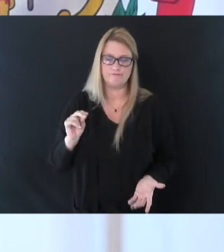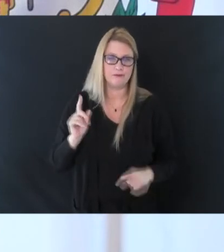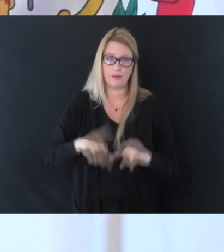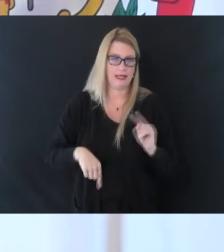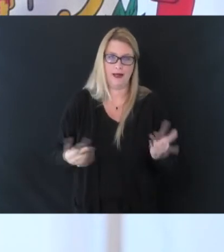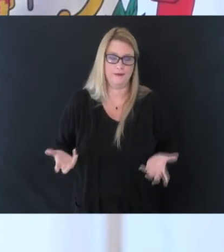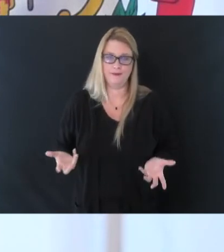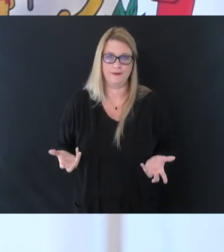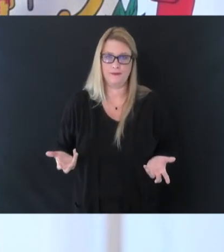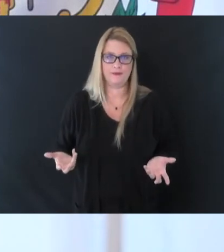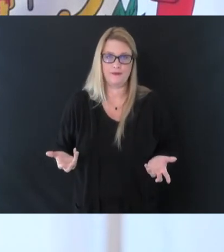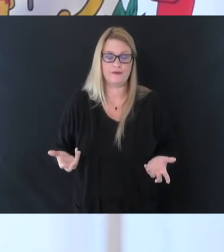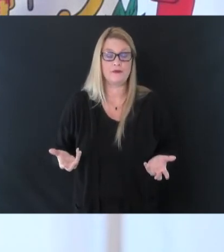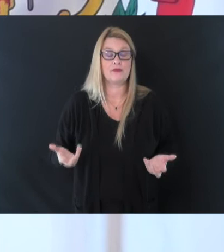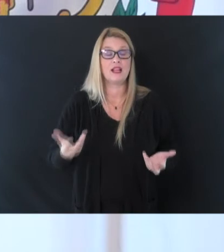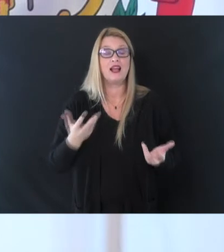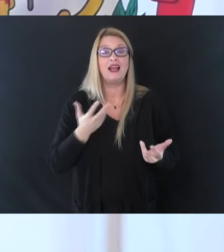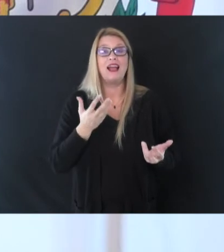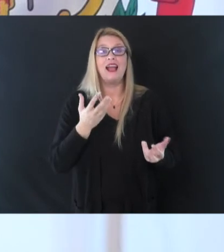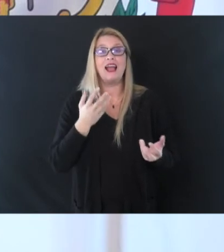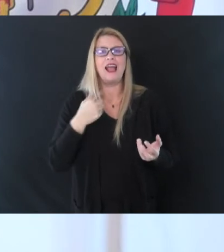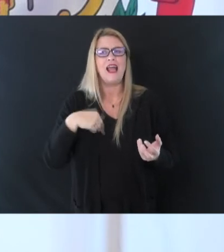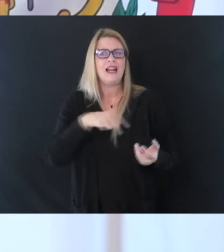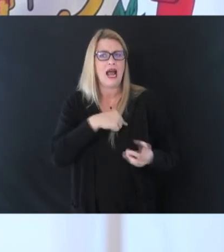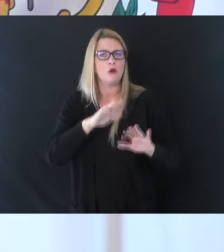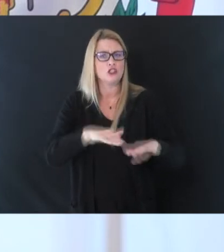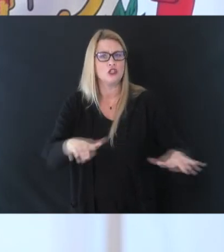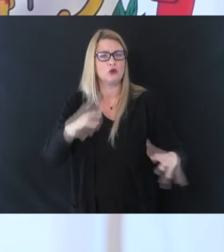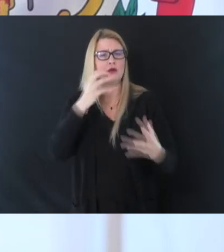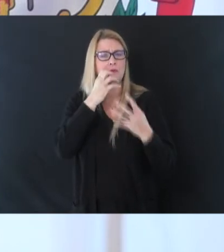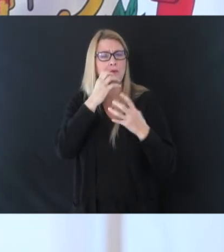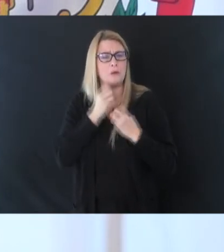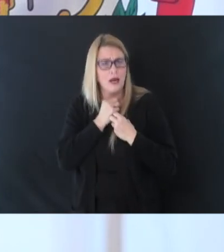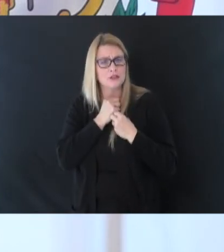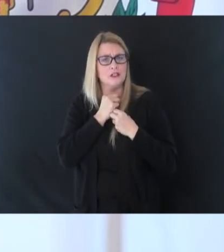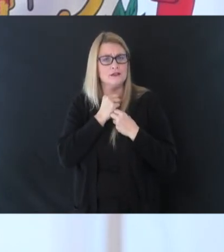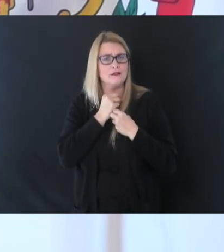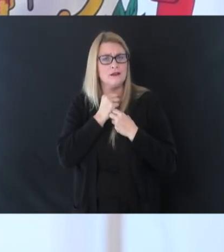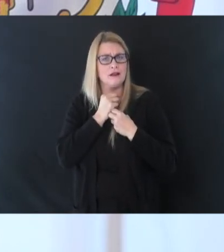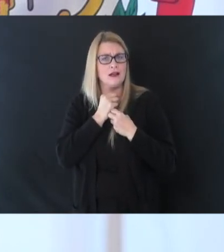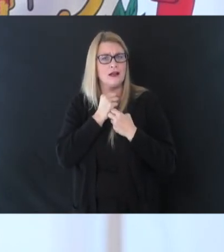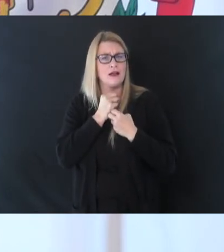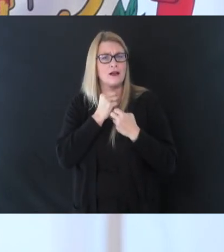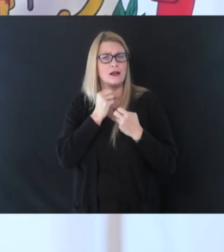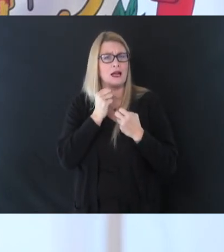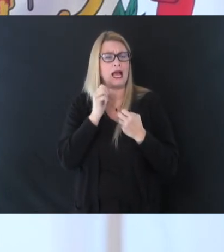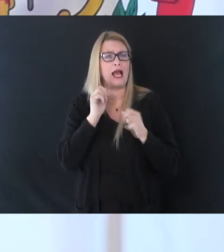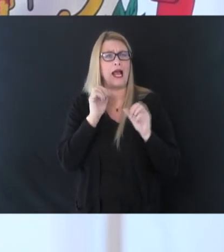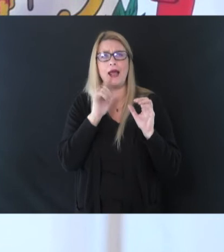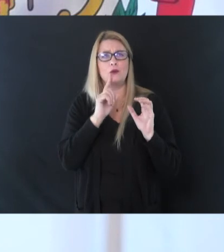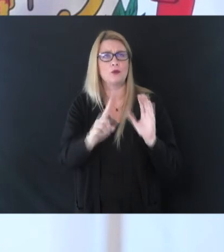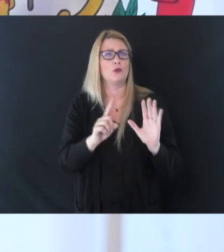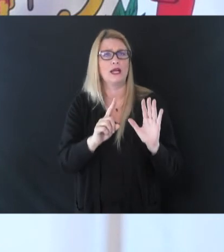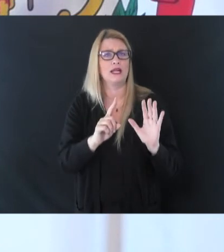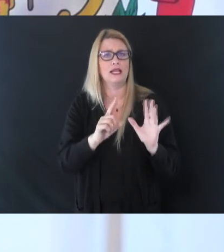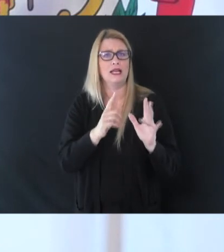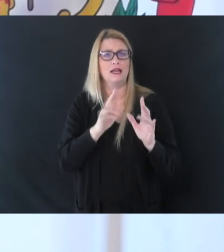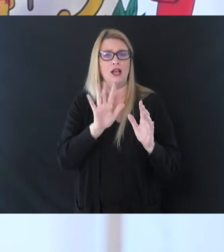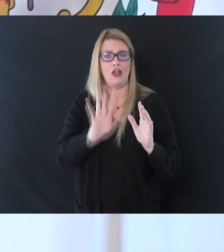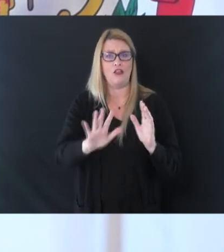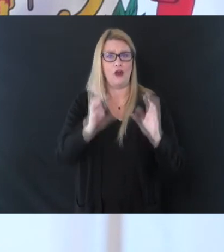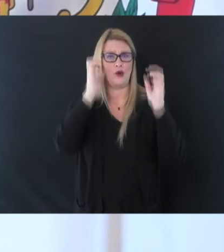and we also know that just how precious our children are and how just incredibly behind that